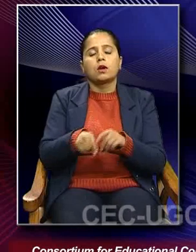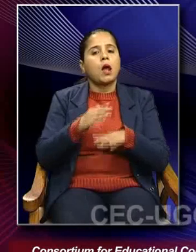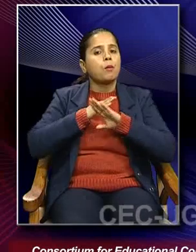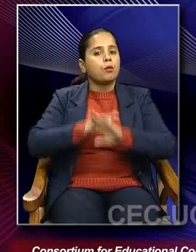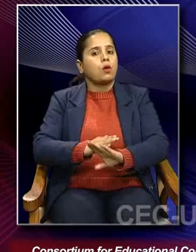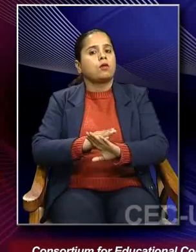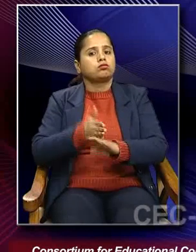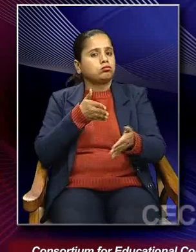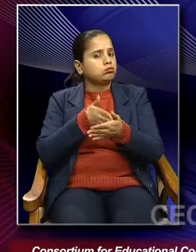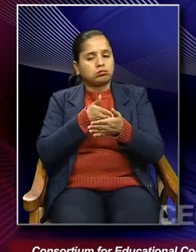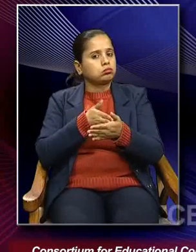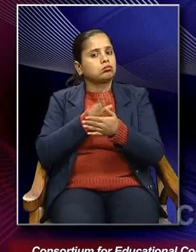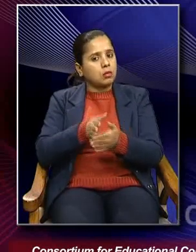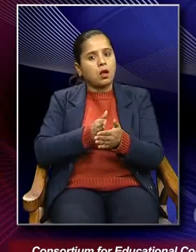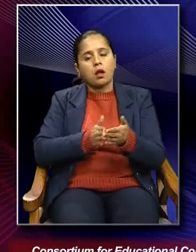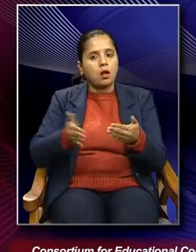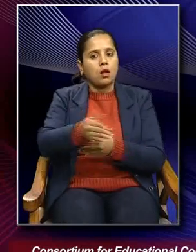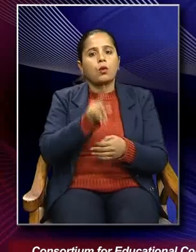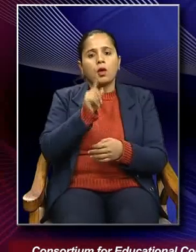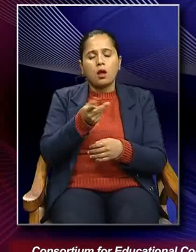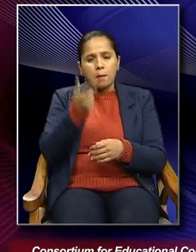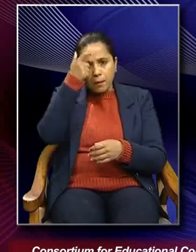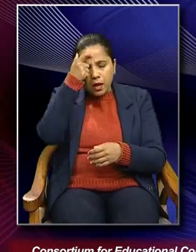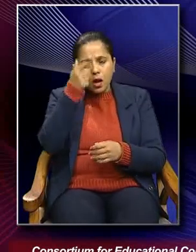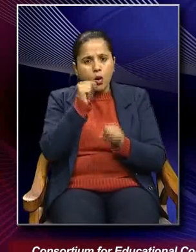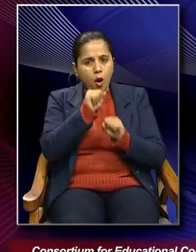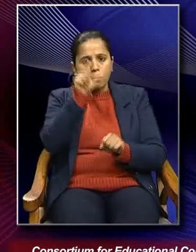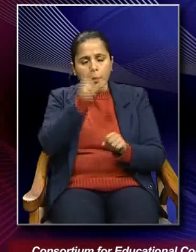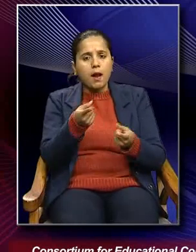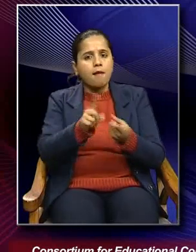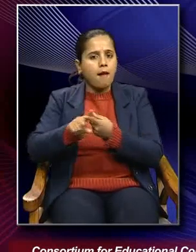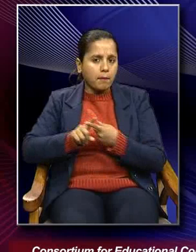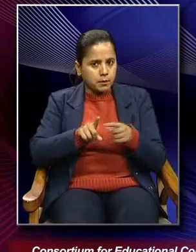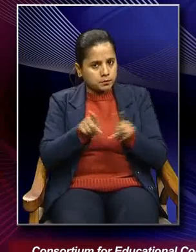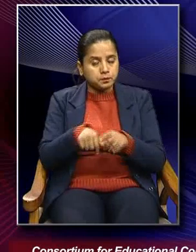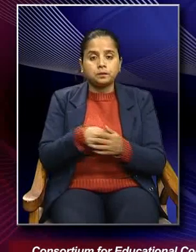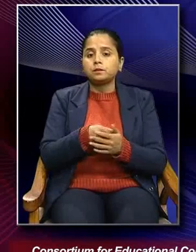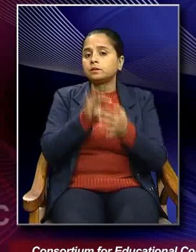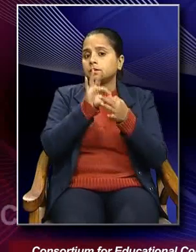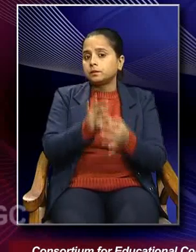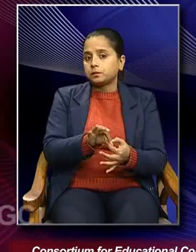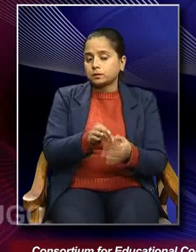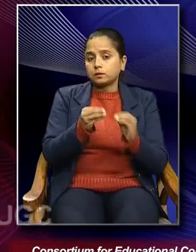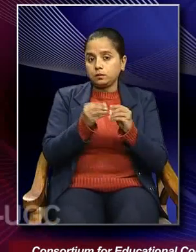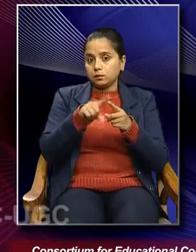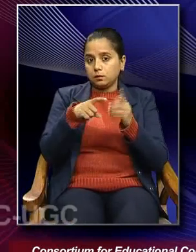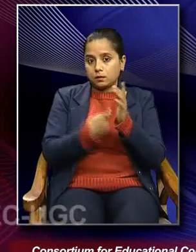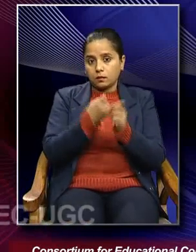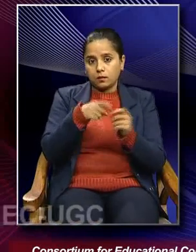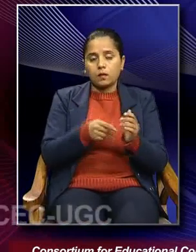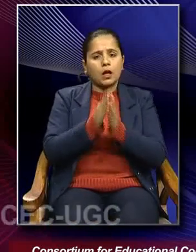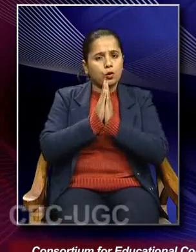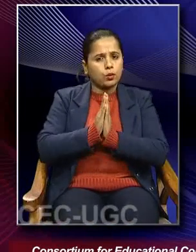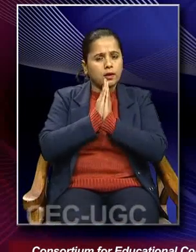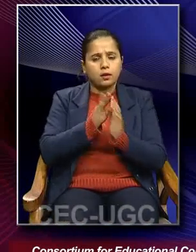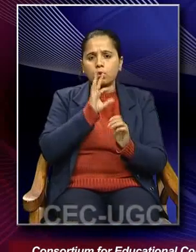protective barrier against the vulnerability of human conditions. According to Berger, religion